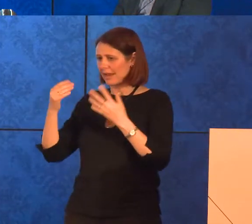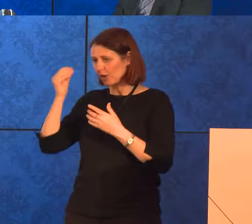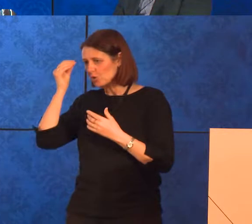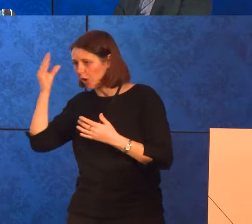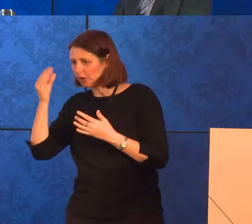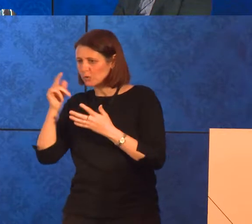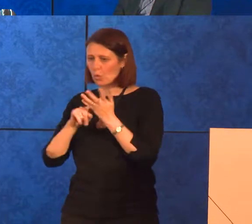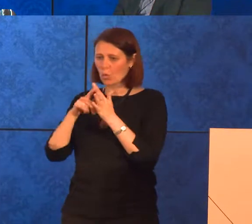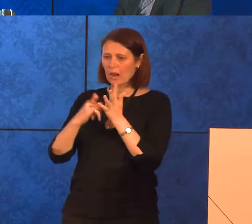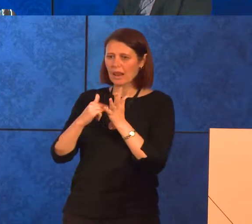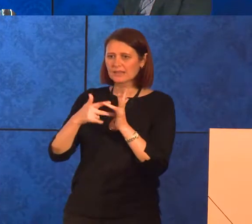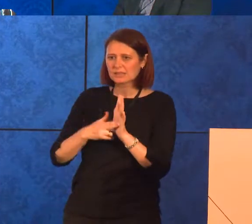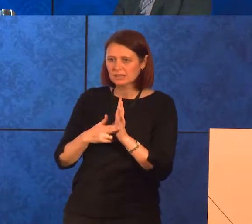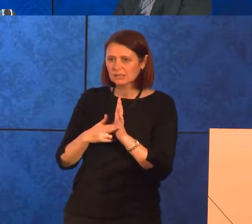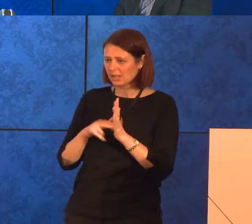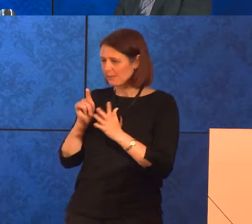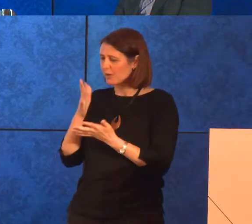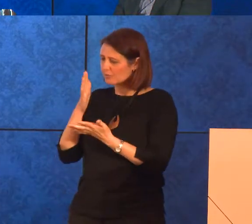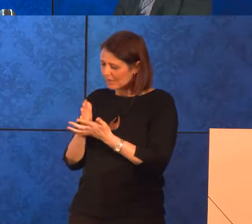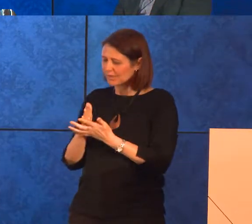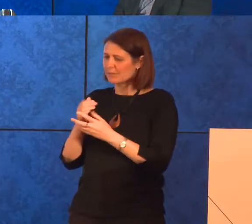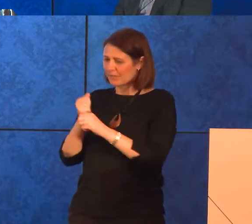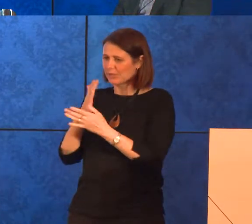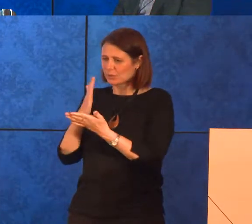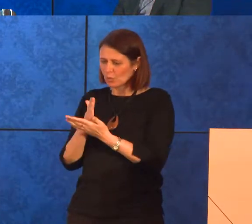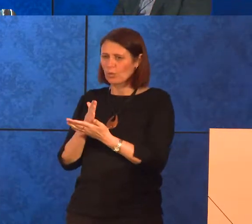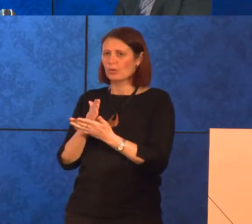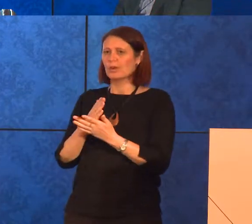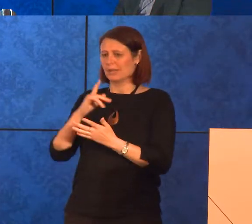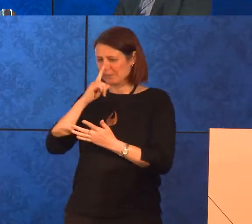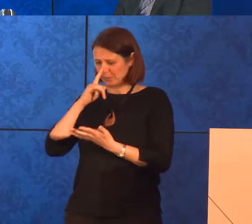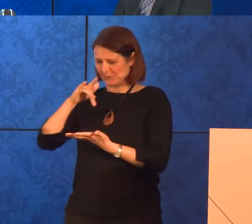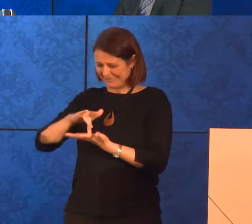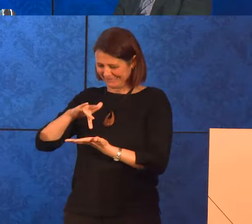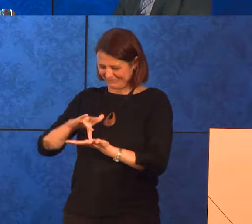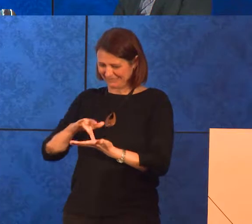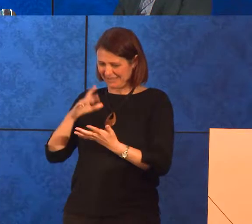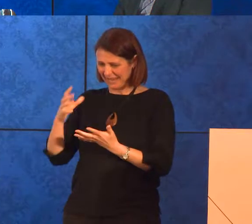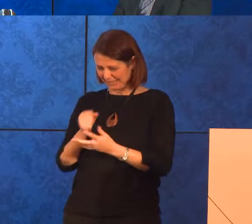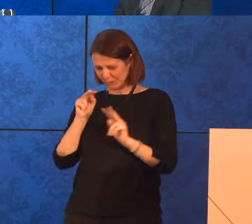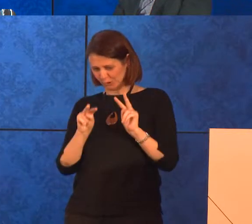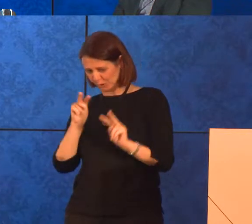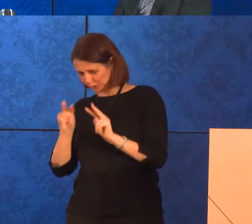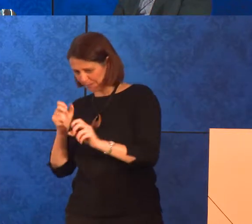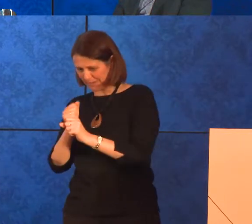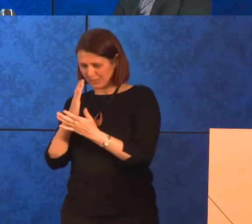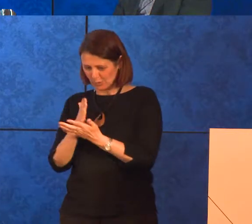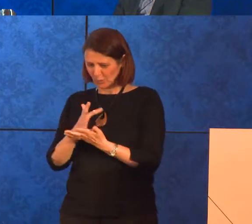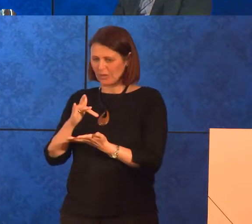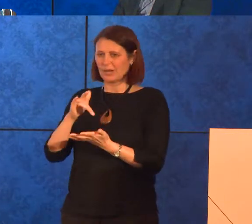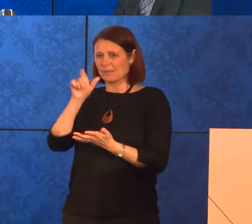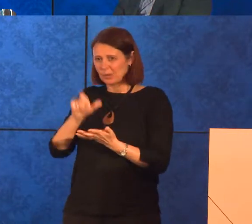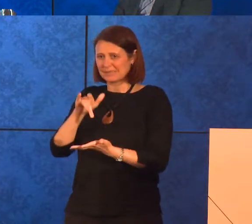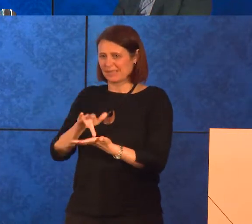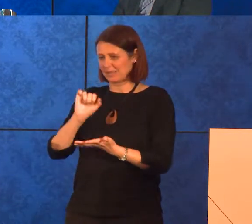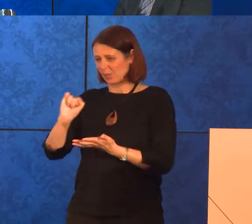and lessons would be about really cementing that human-centred practice. It needs to have a lens over it around victim survivors and their